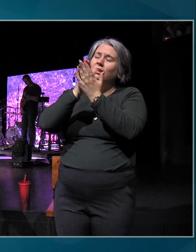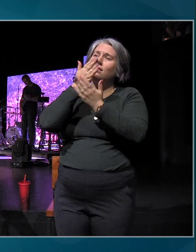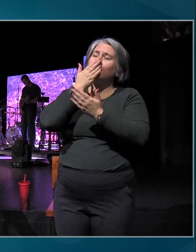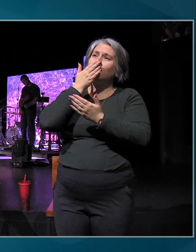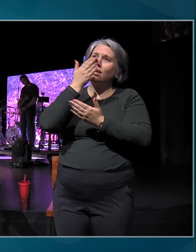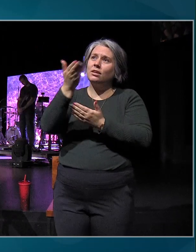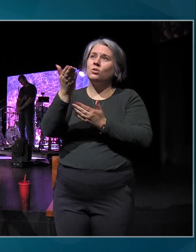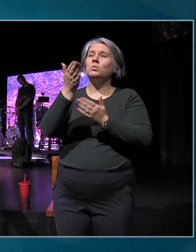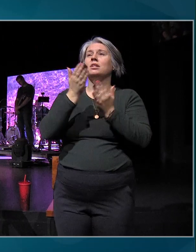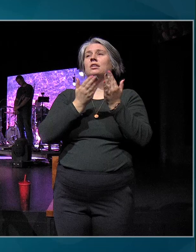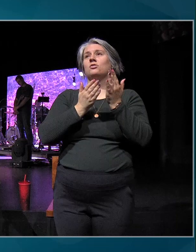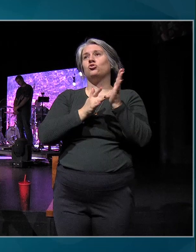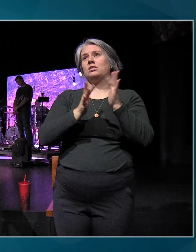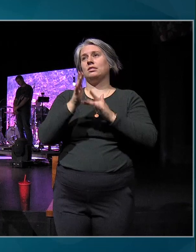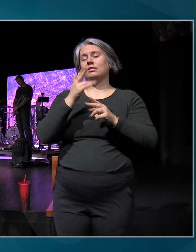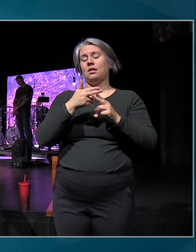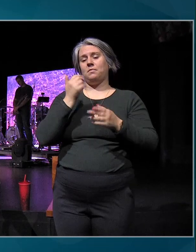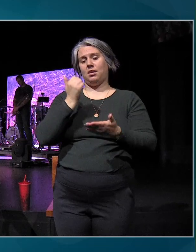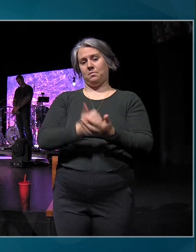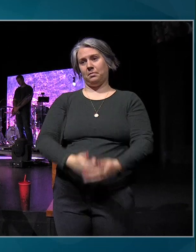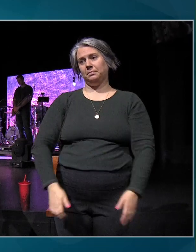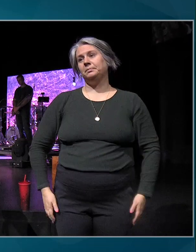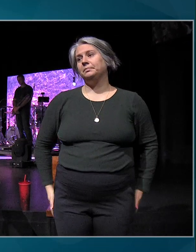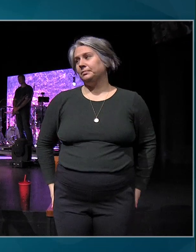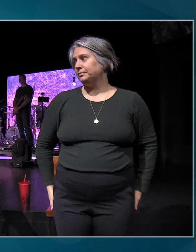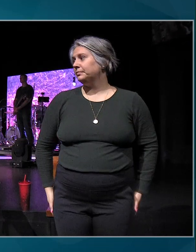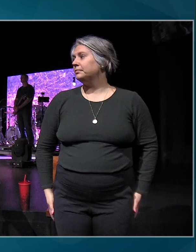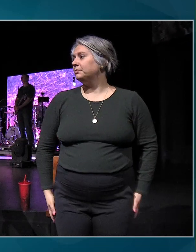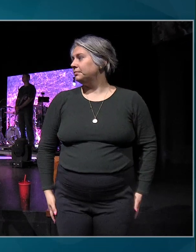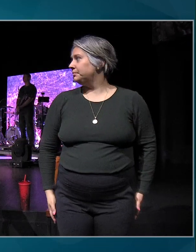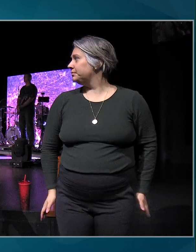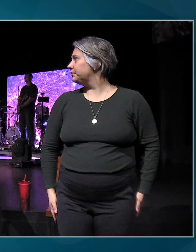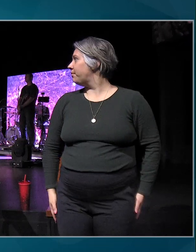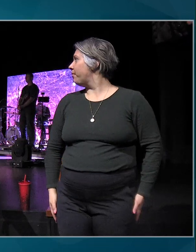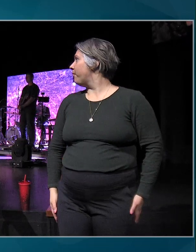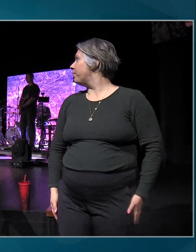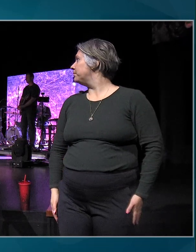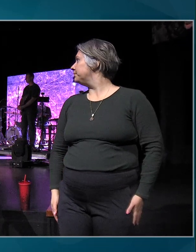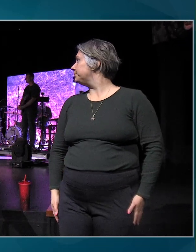in Jesus' name. Amen. Amen. Let's worship.